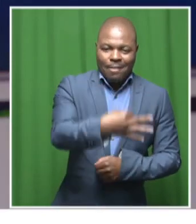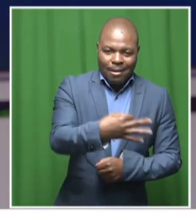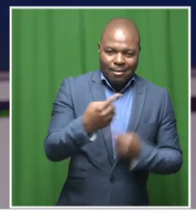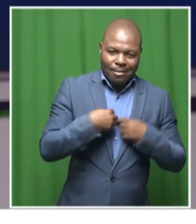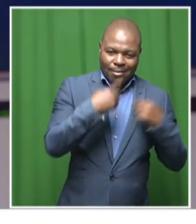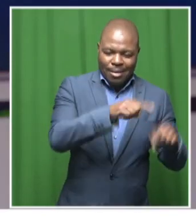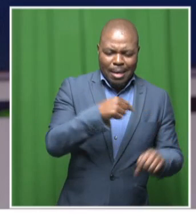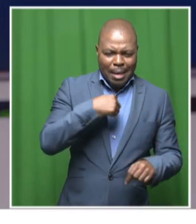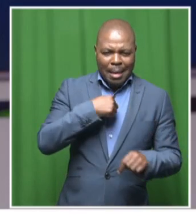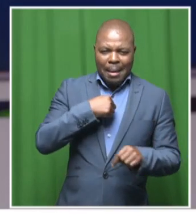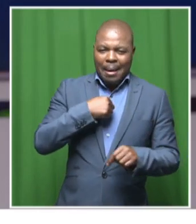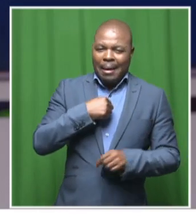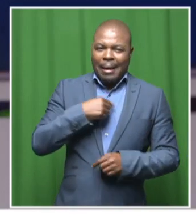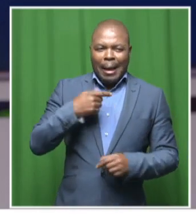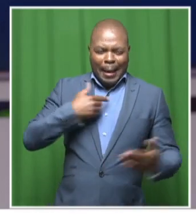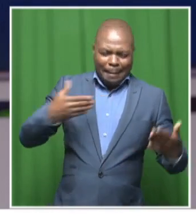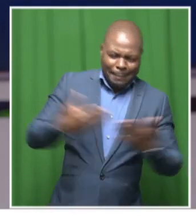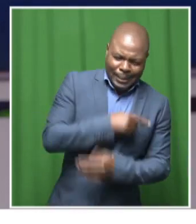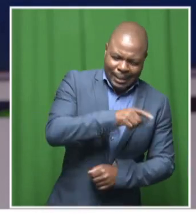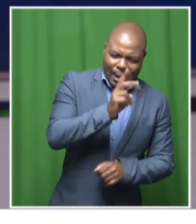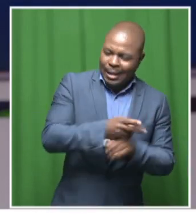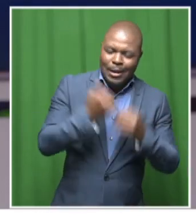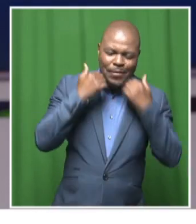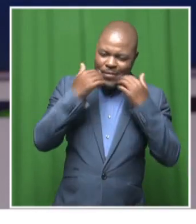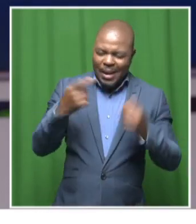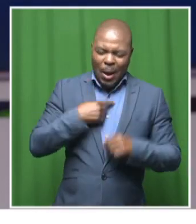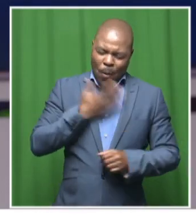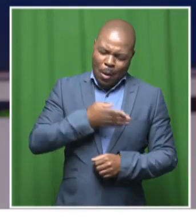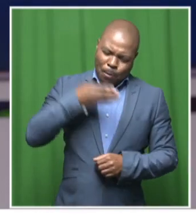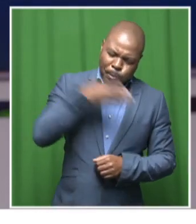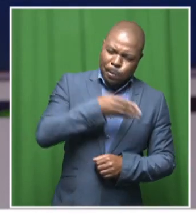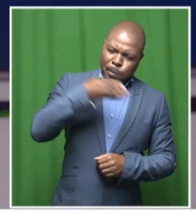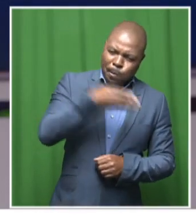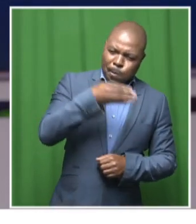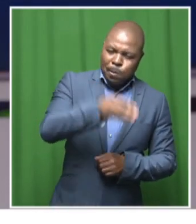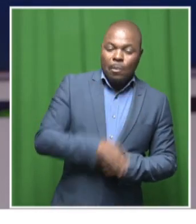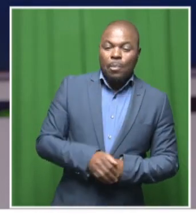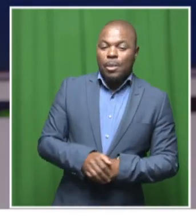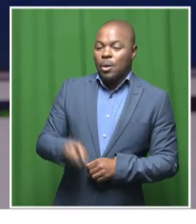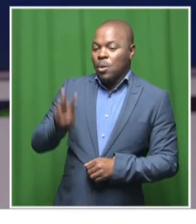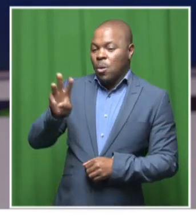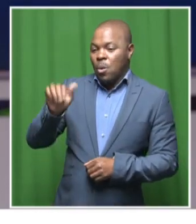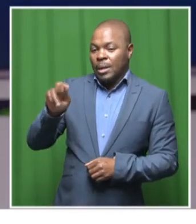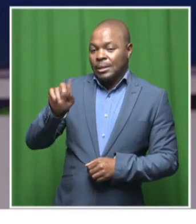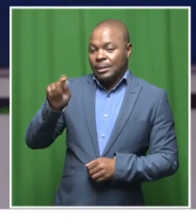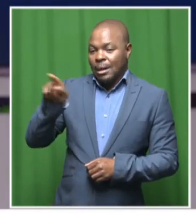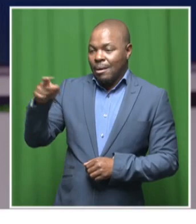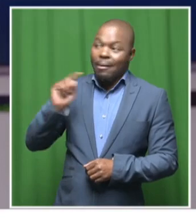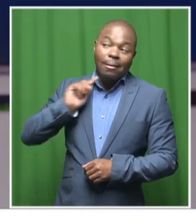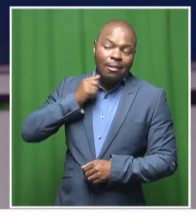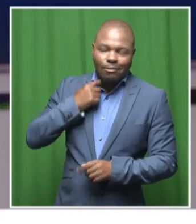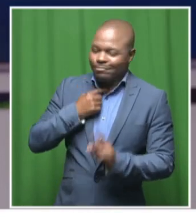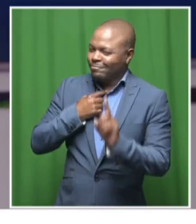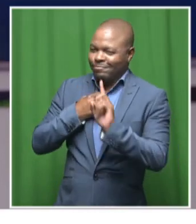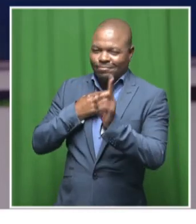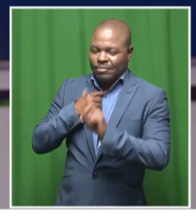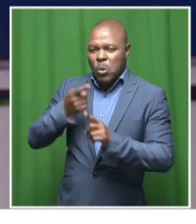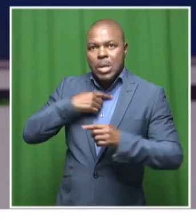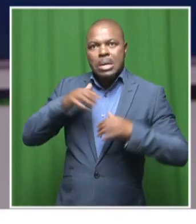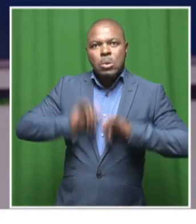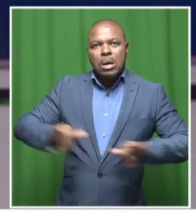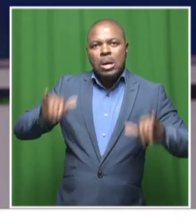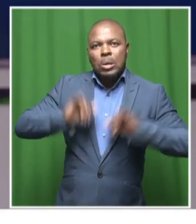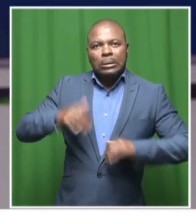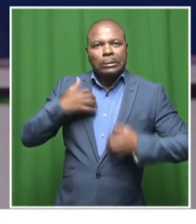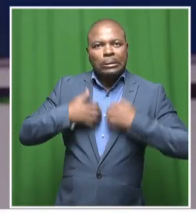never wanted to miss it ever again. But Wanita is not lying. Indeed, we've been waiting,